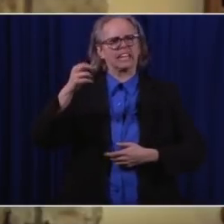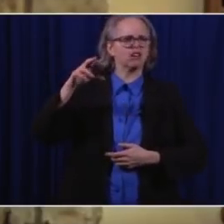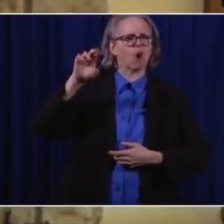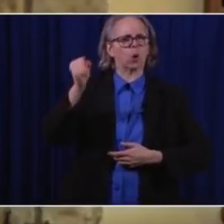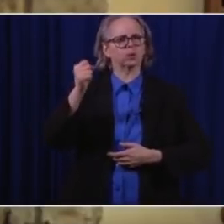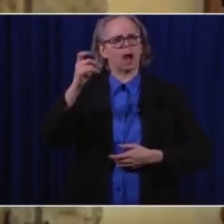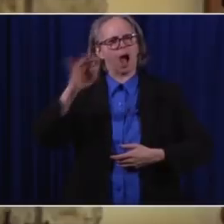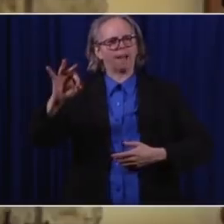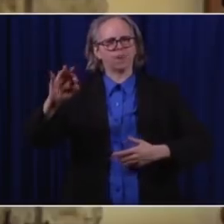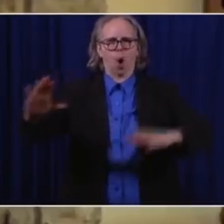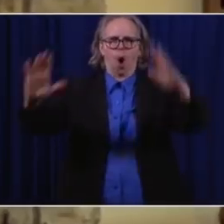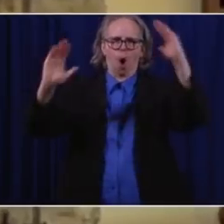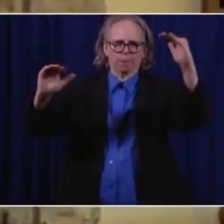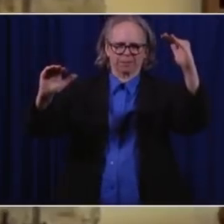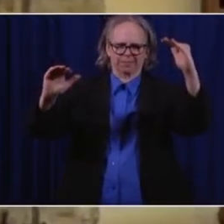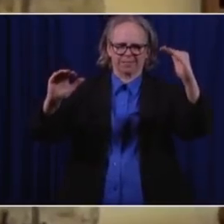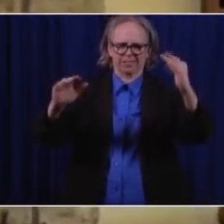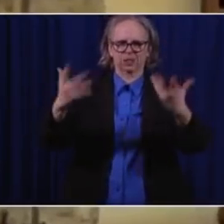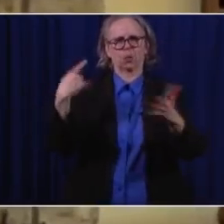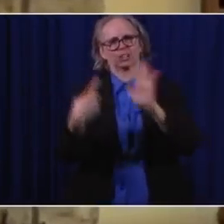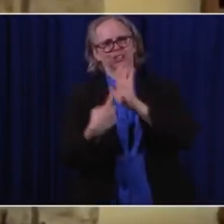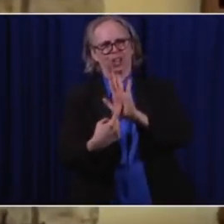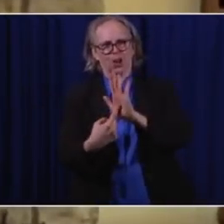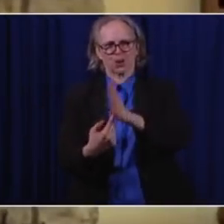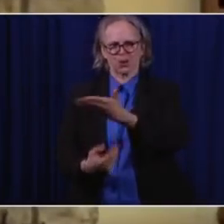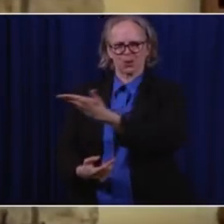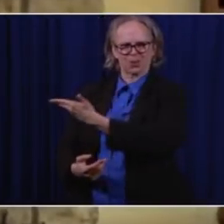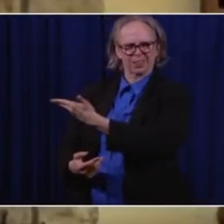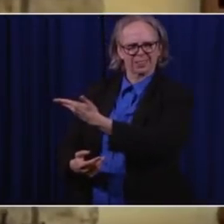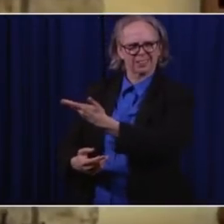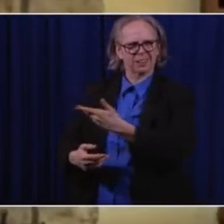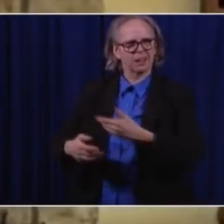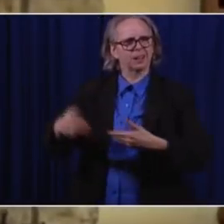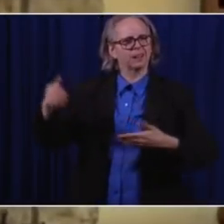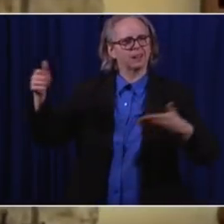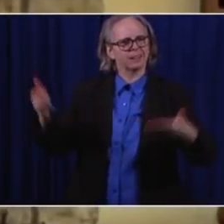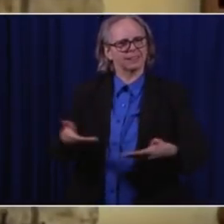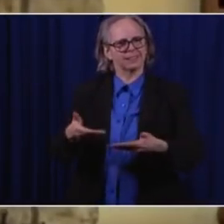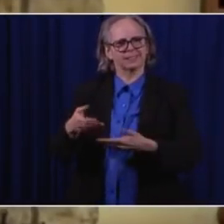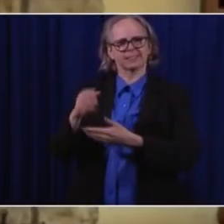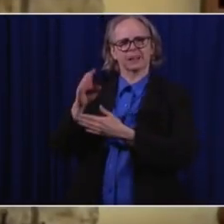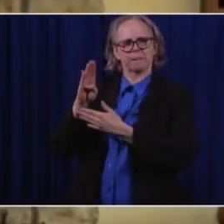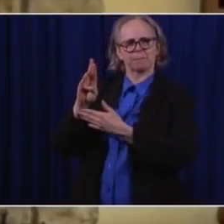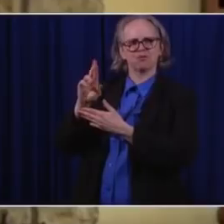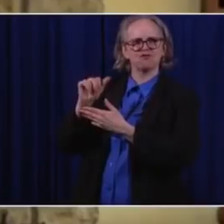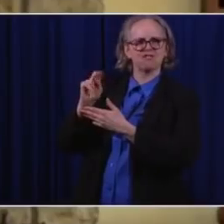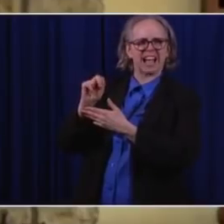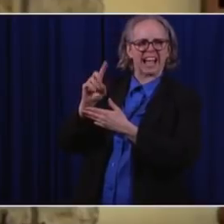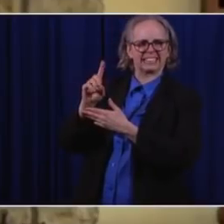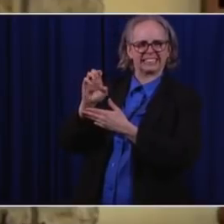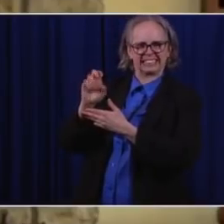hope today. We want you to meet Brandon, who is adjusting how he serves customers